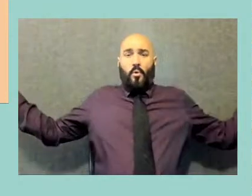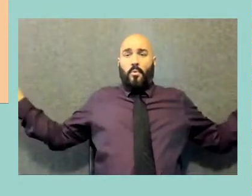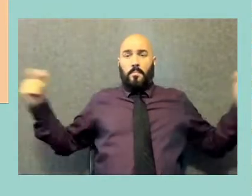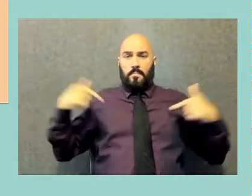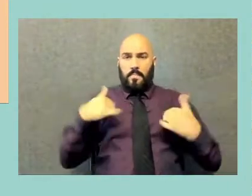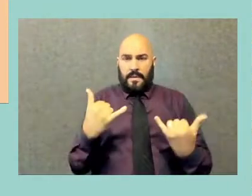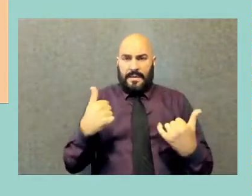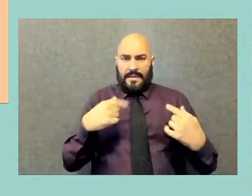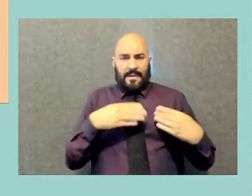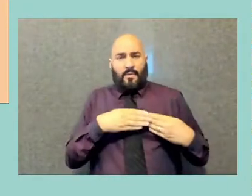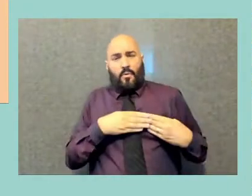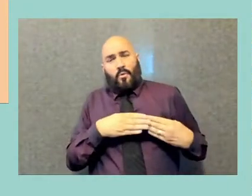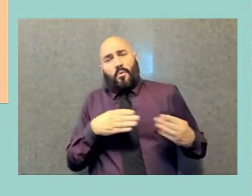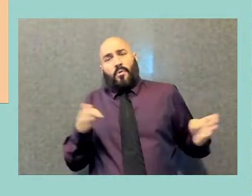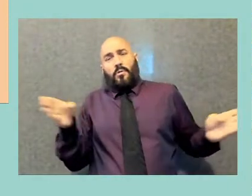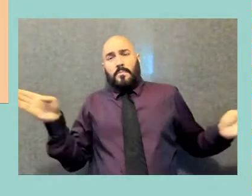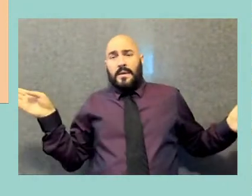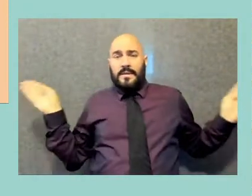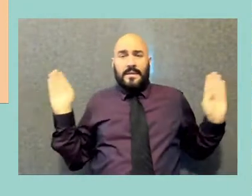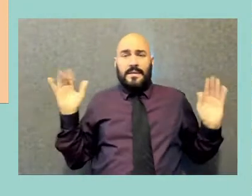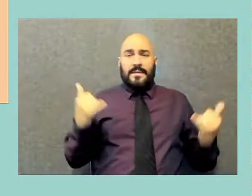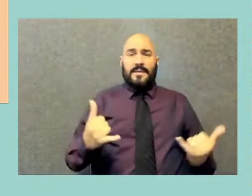opening. We are